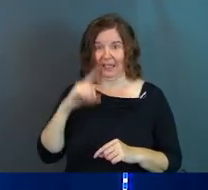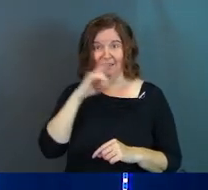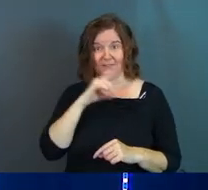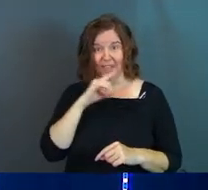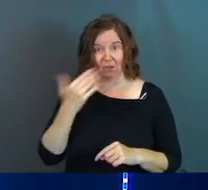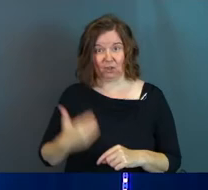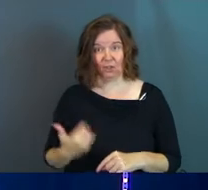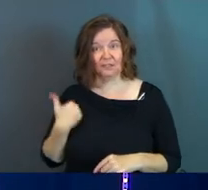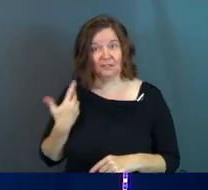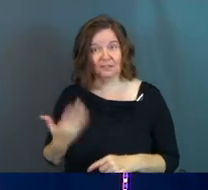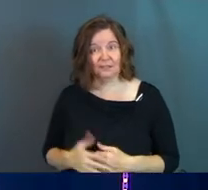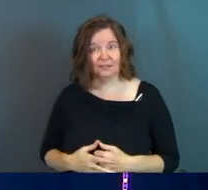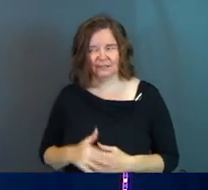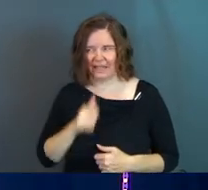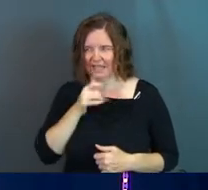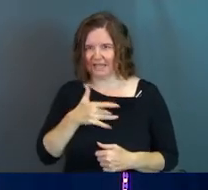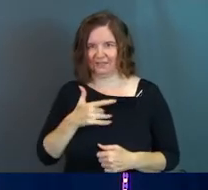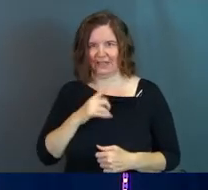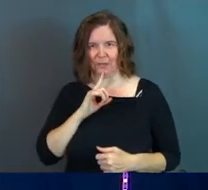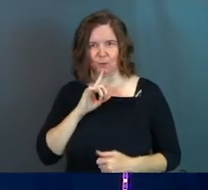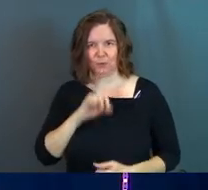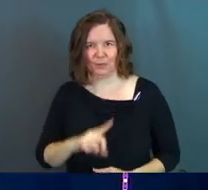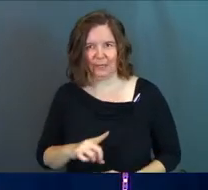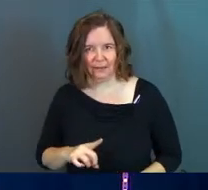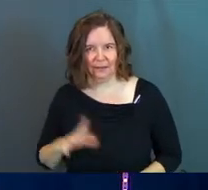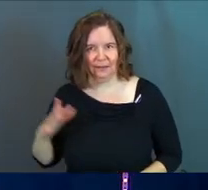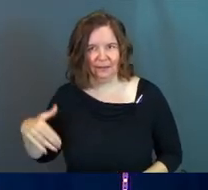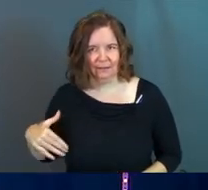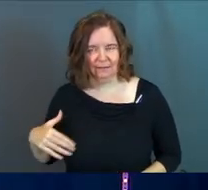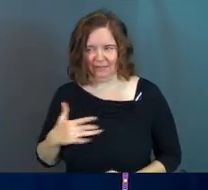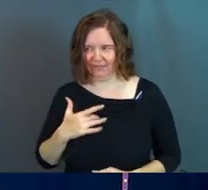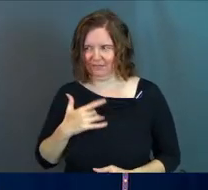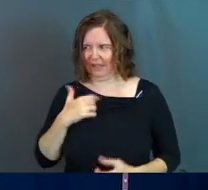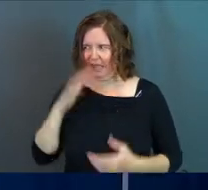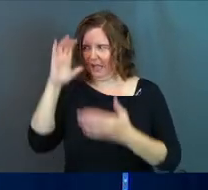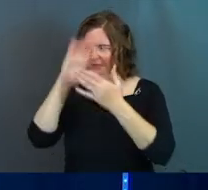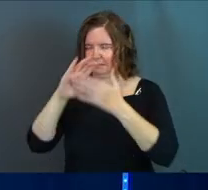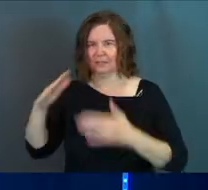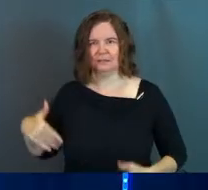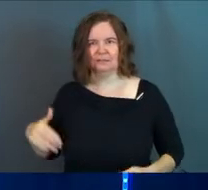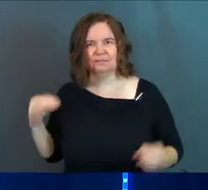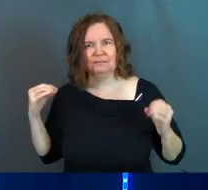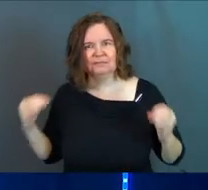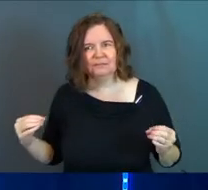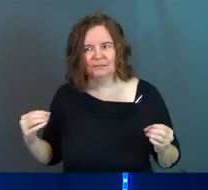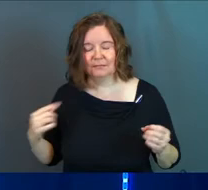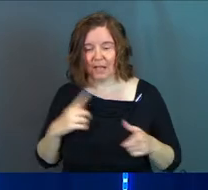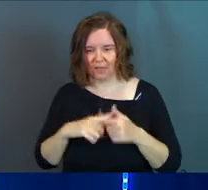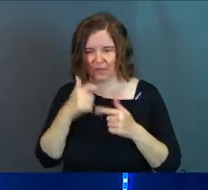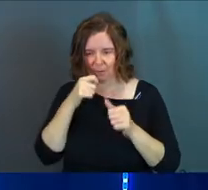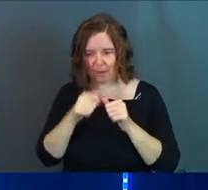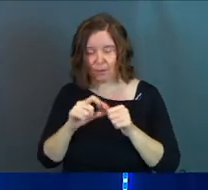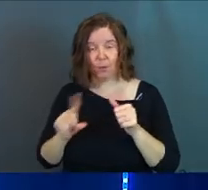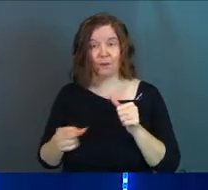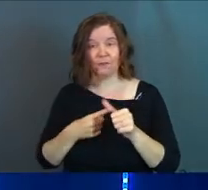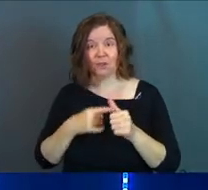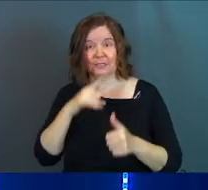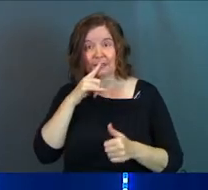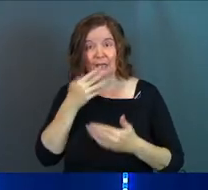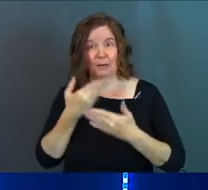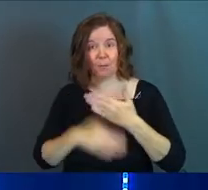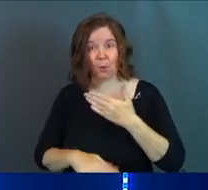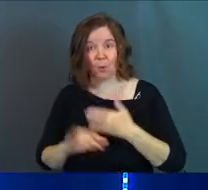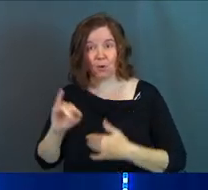faker. I didn't feel like it was real. I didn't feel like a husband. And then I remember when we had our very first